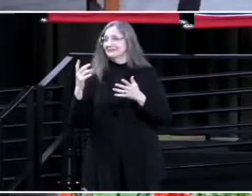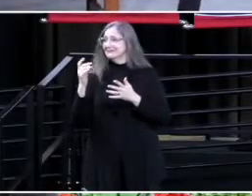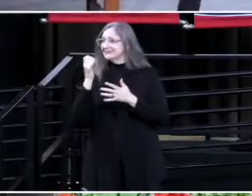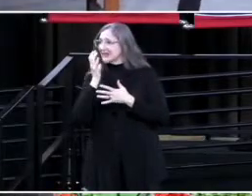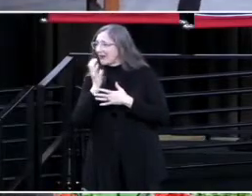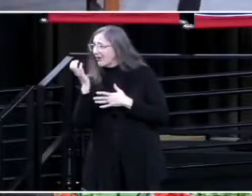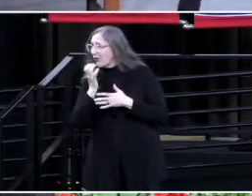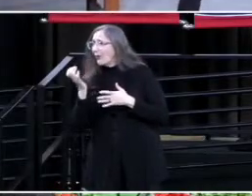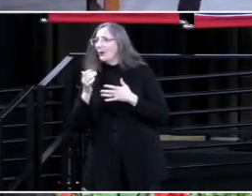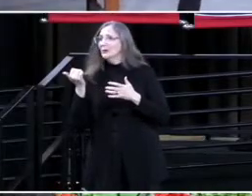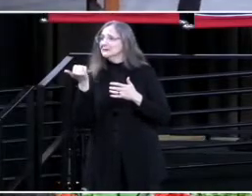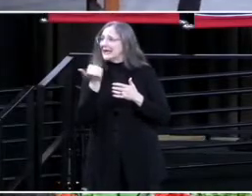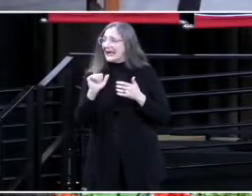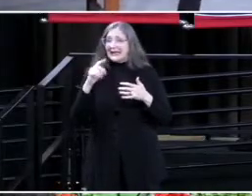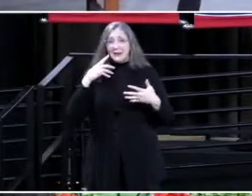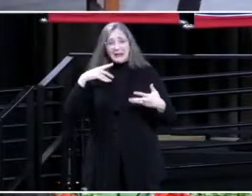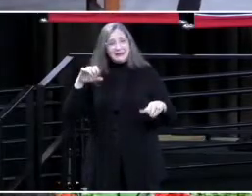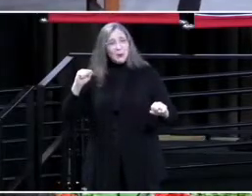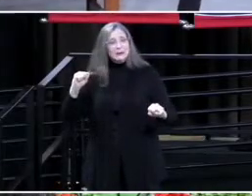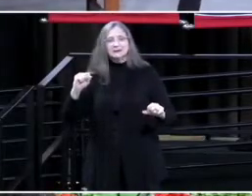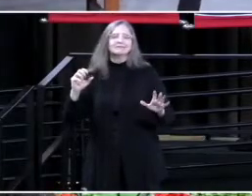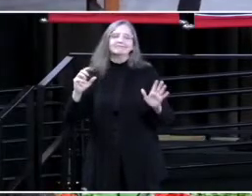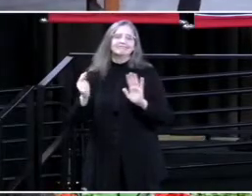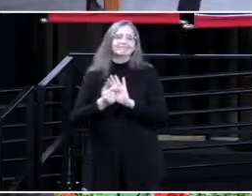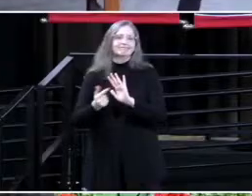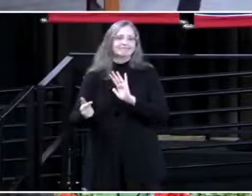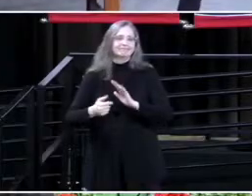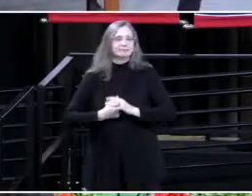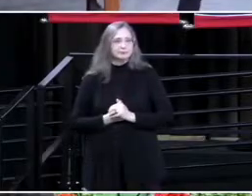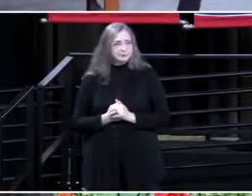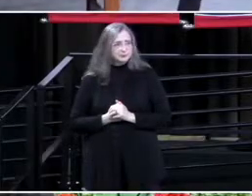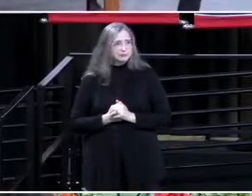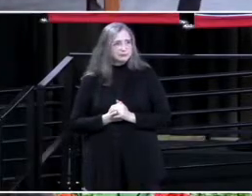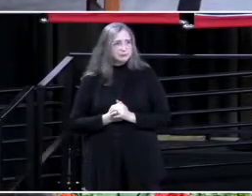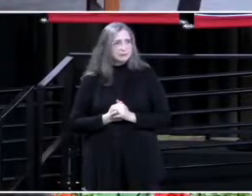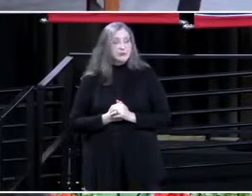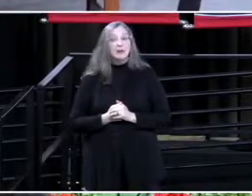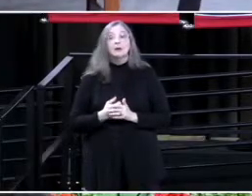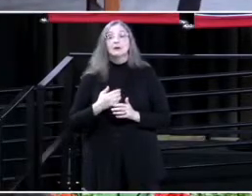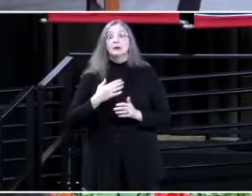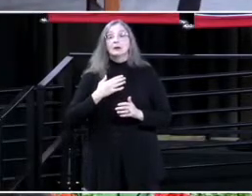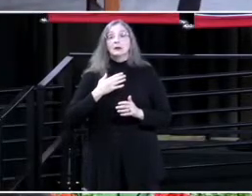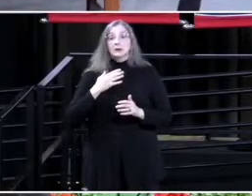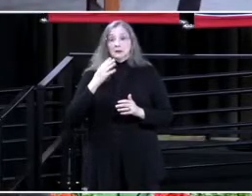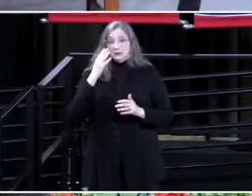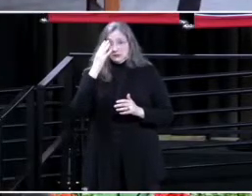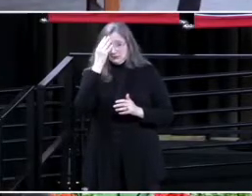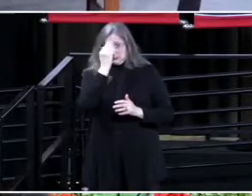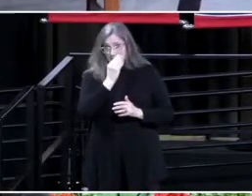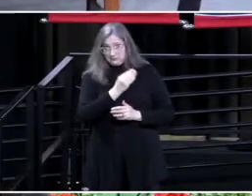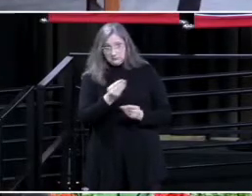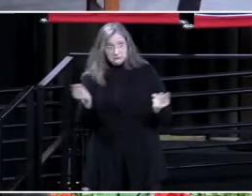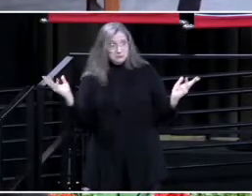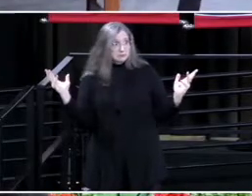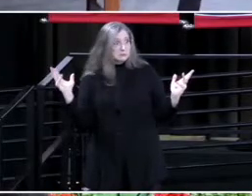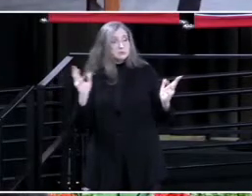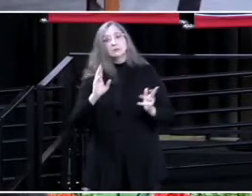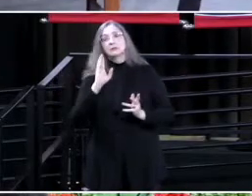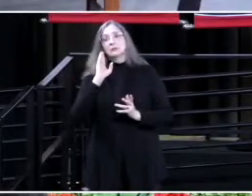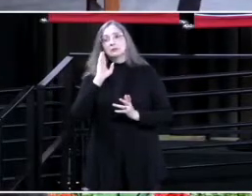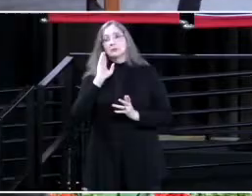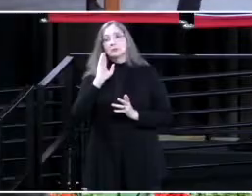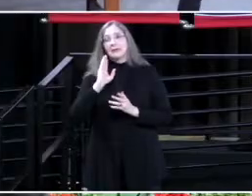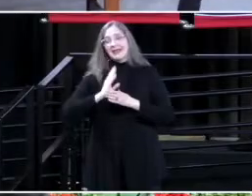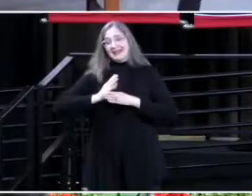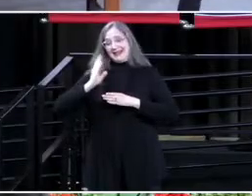other noise-making devices are not permitted. Please note, during the conclusion of the ceremony, there will be